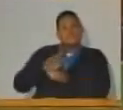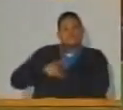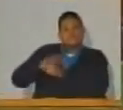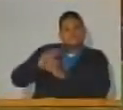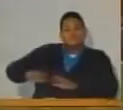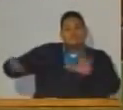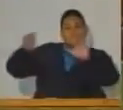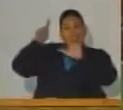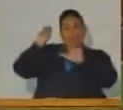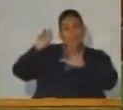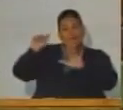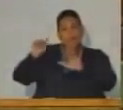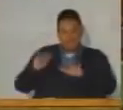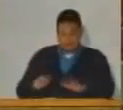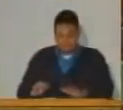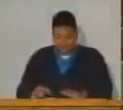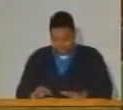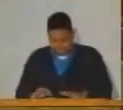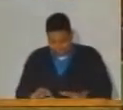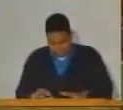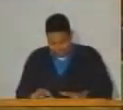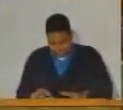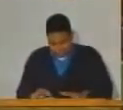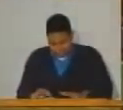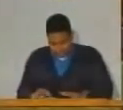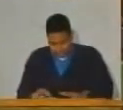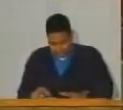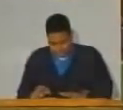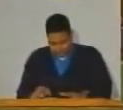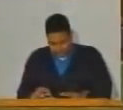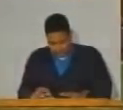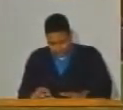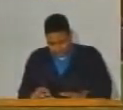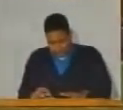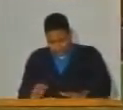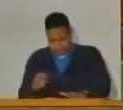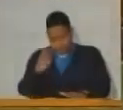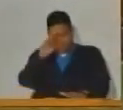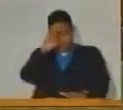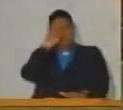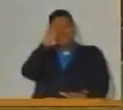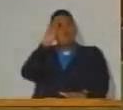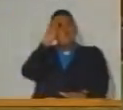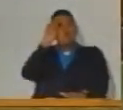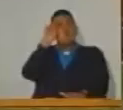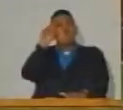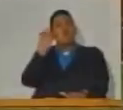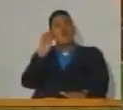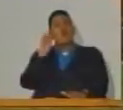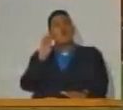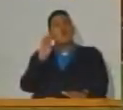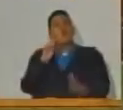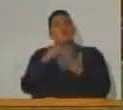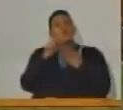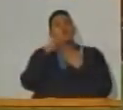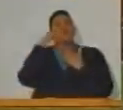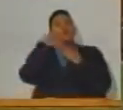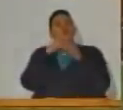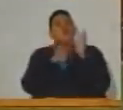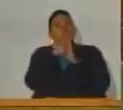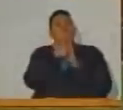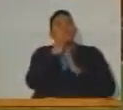the KMA. The Rio Bueno project will include the development of a water treatment plant